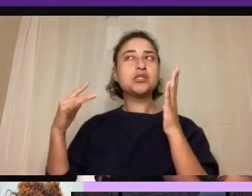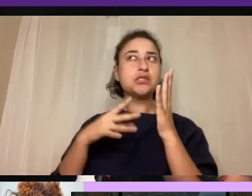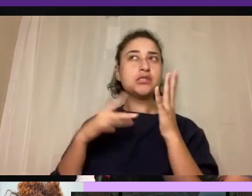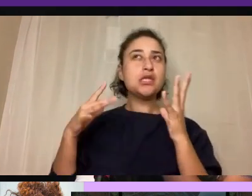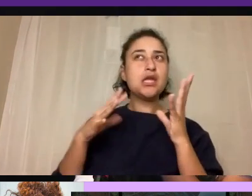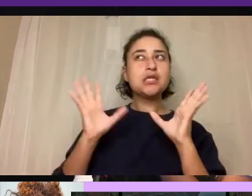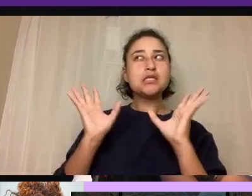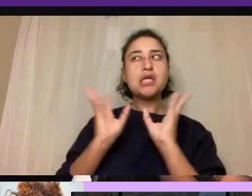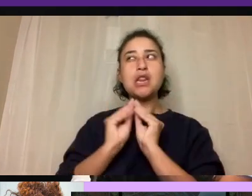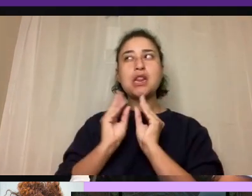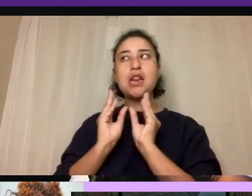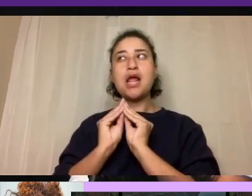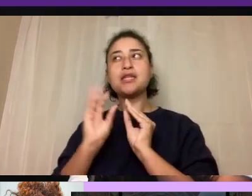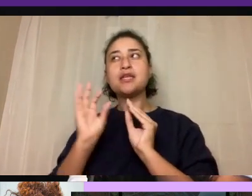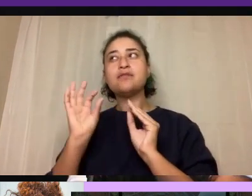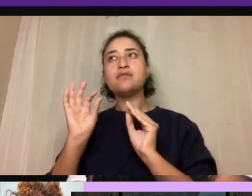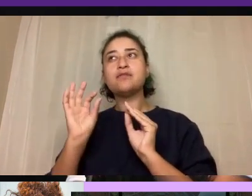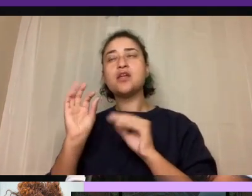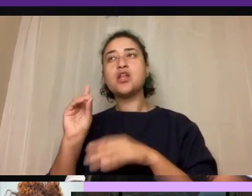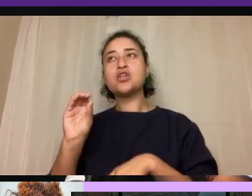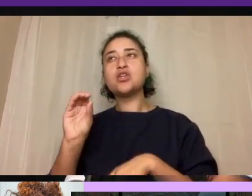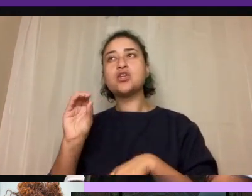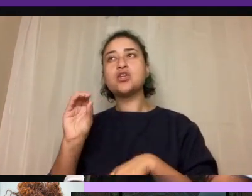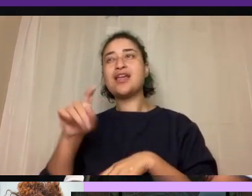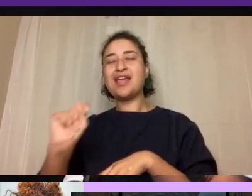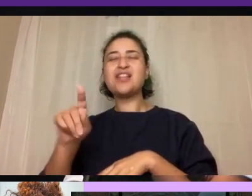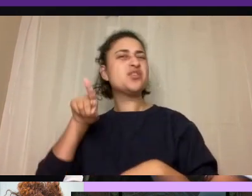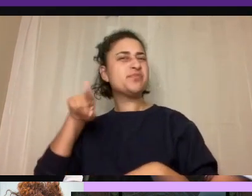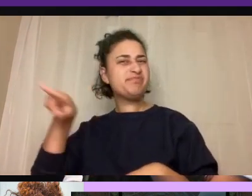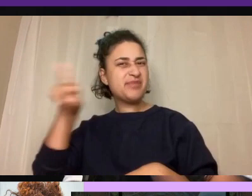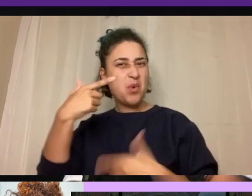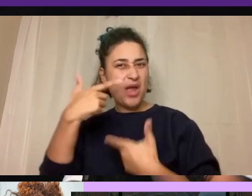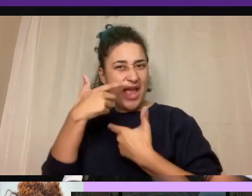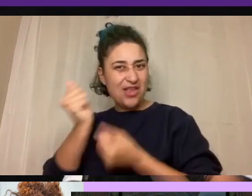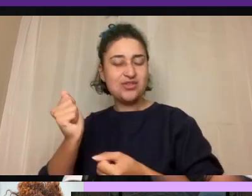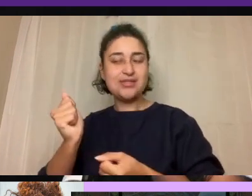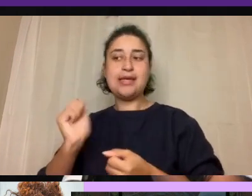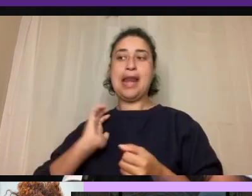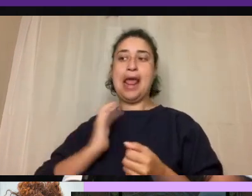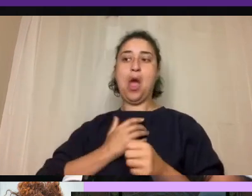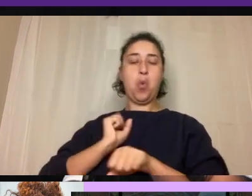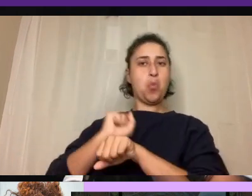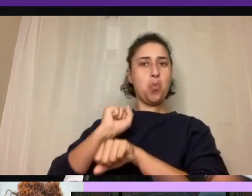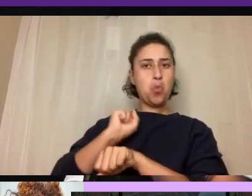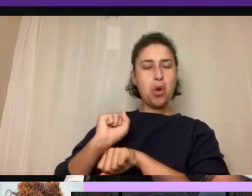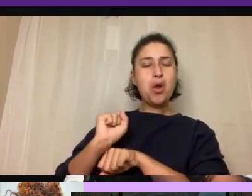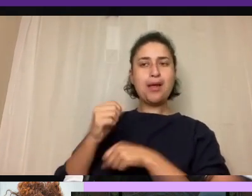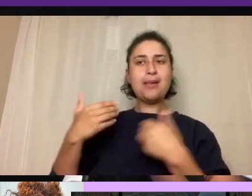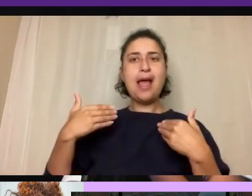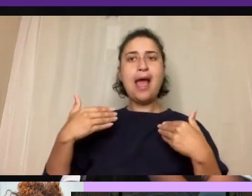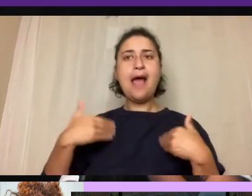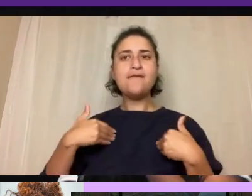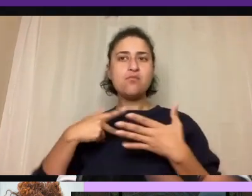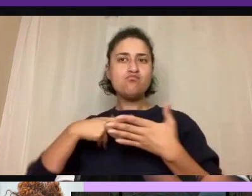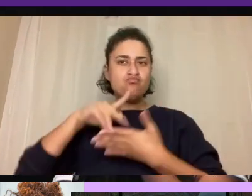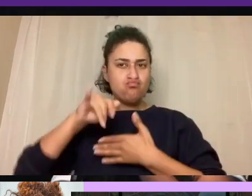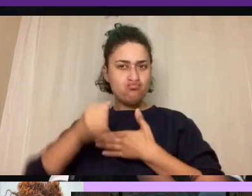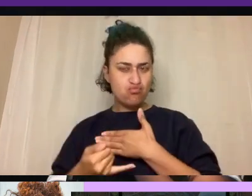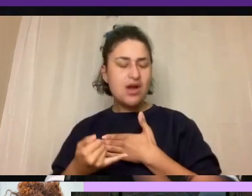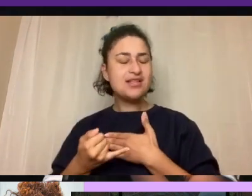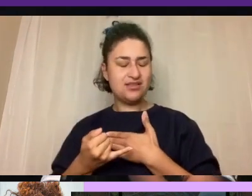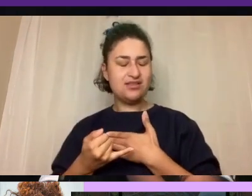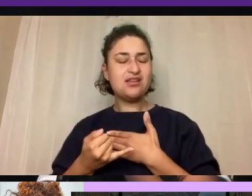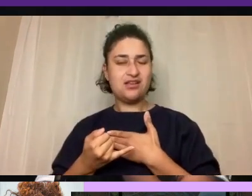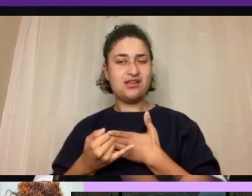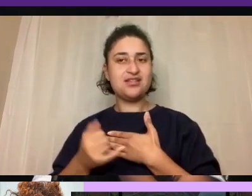they were very interested in this particular moment and having projects that did